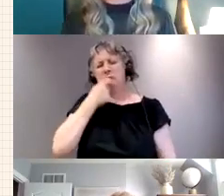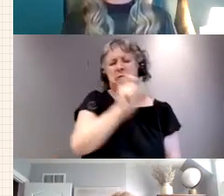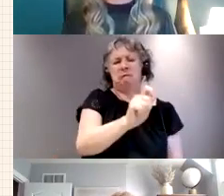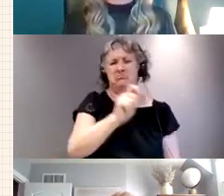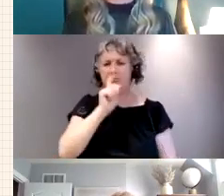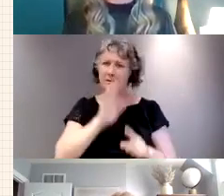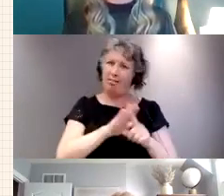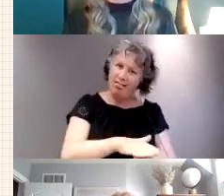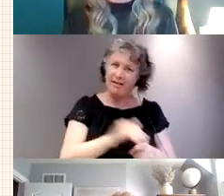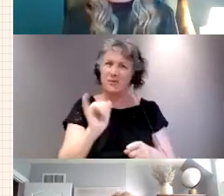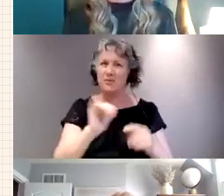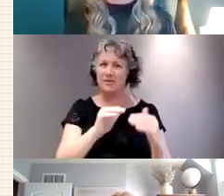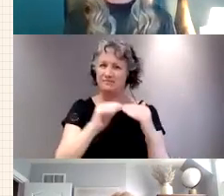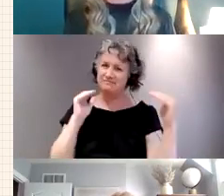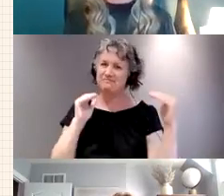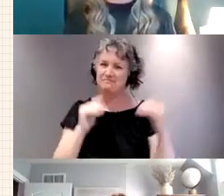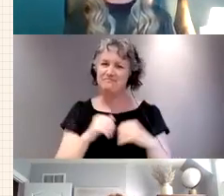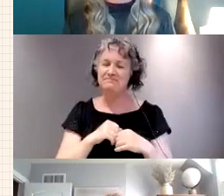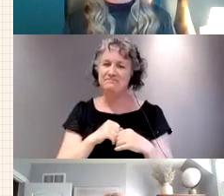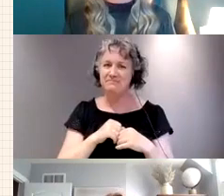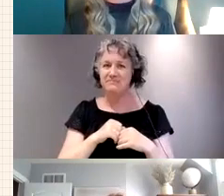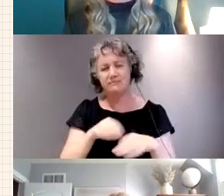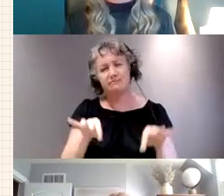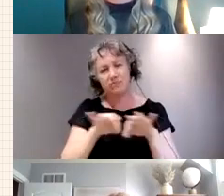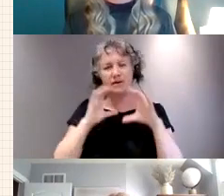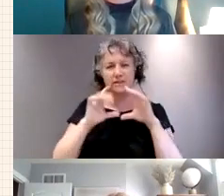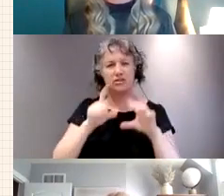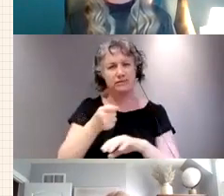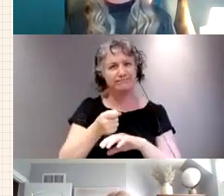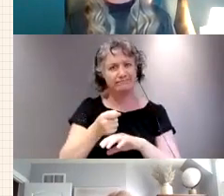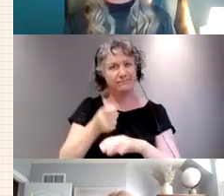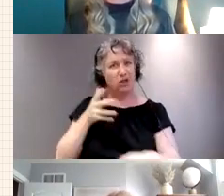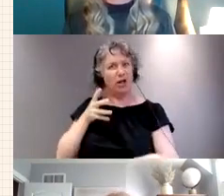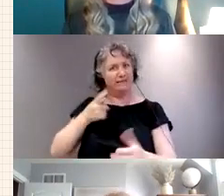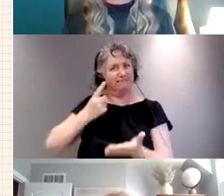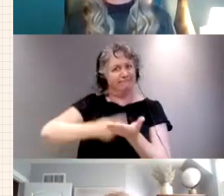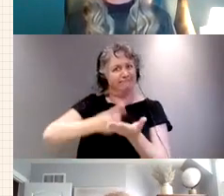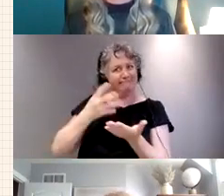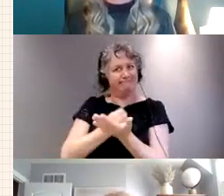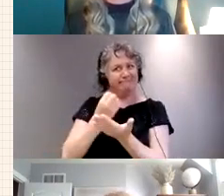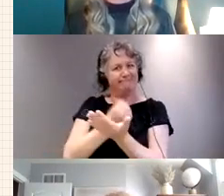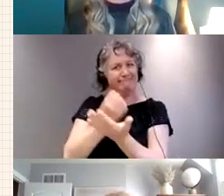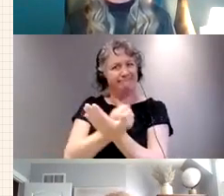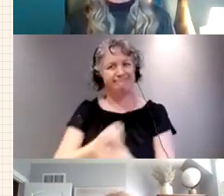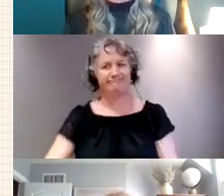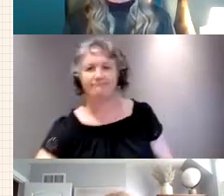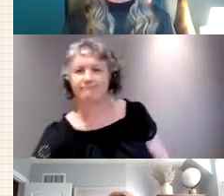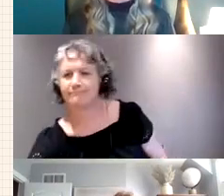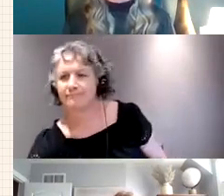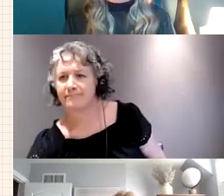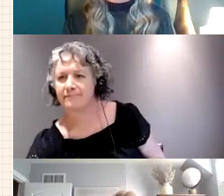to that possibility that those conversations are valid and should happen. Perfect, thank you. Lots of questions